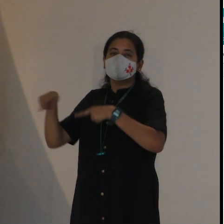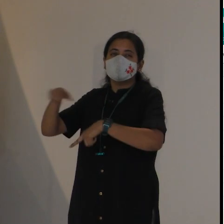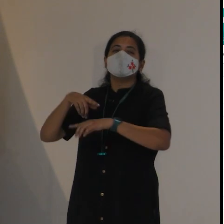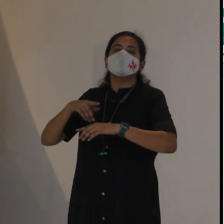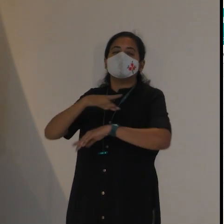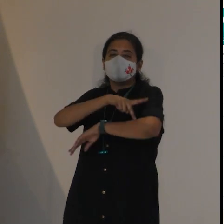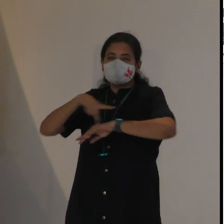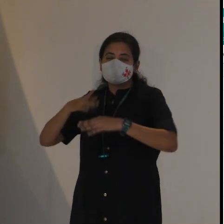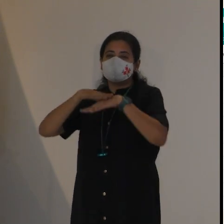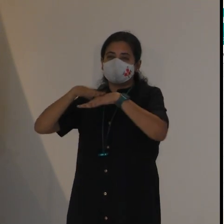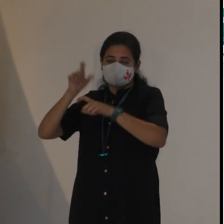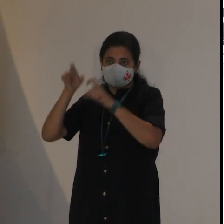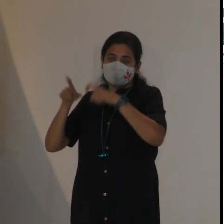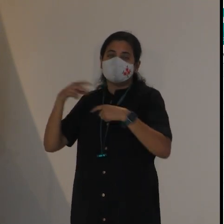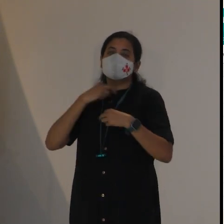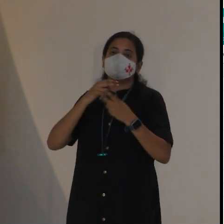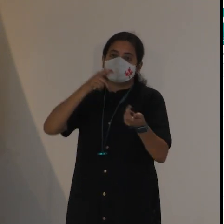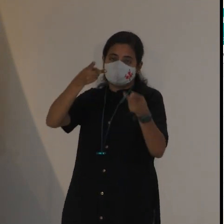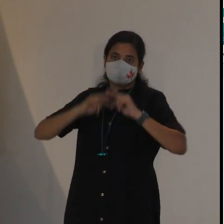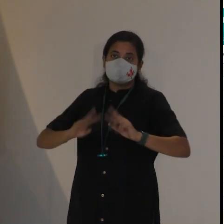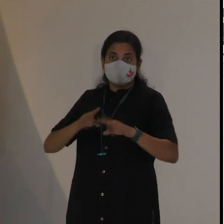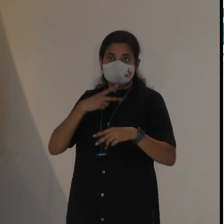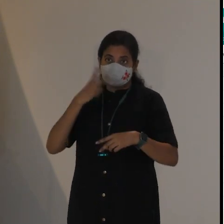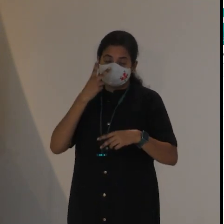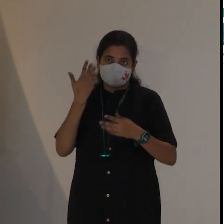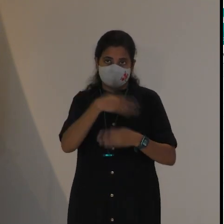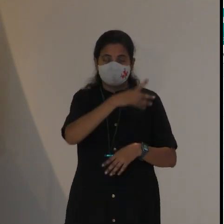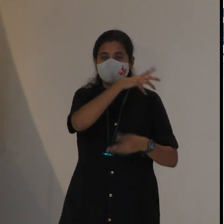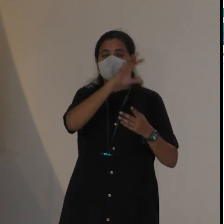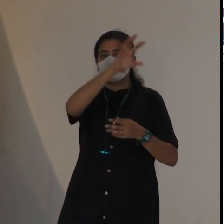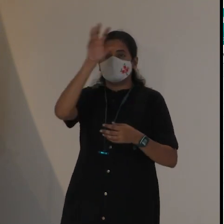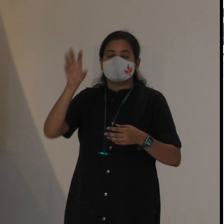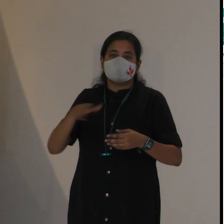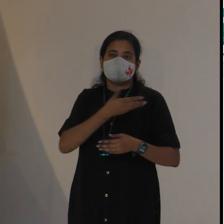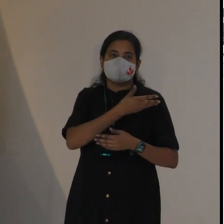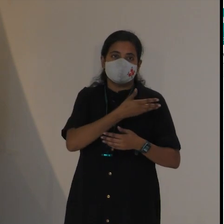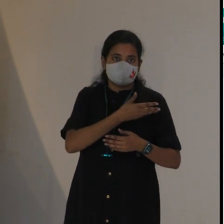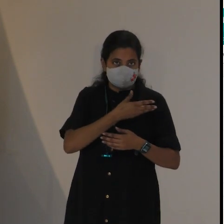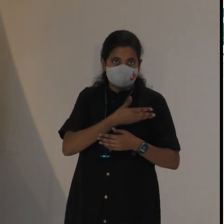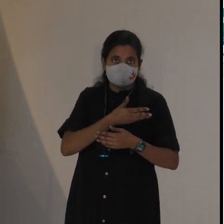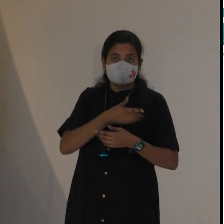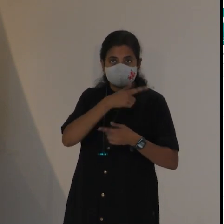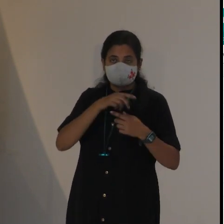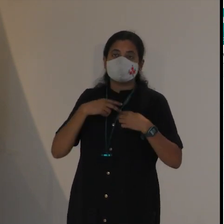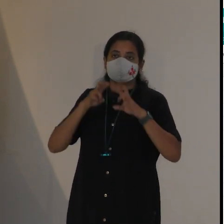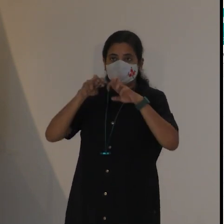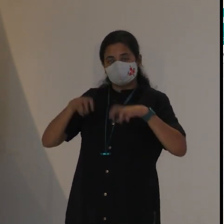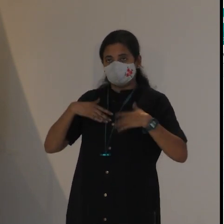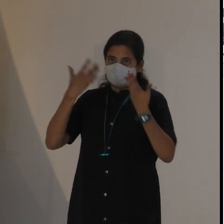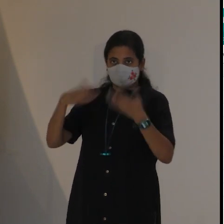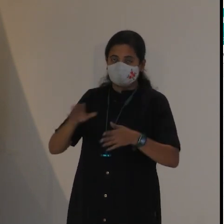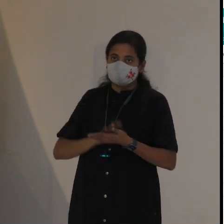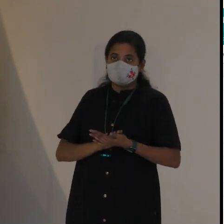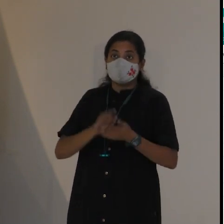of origin itself. If you can see, these were the countries that I was researching for. On